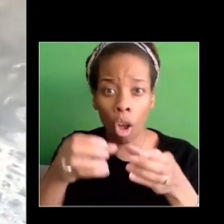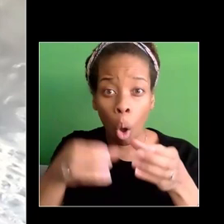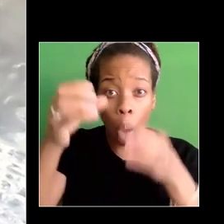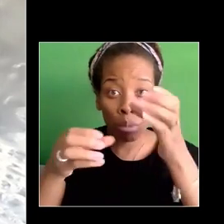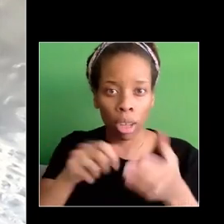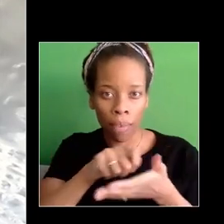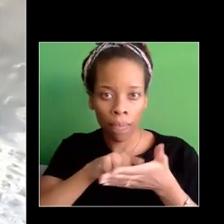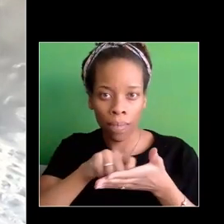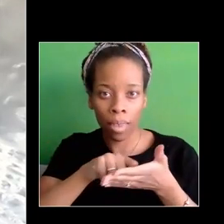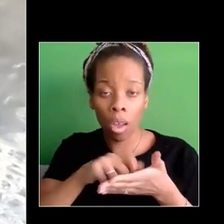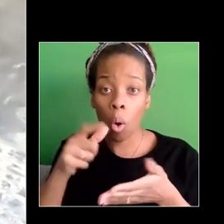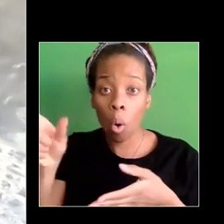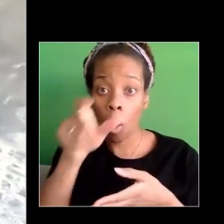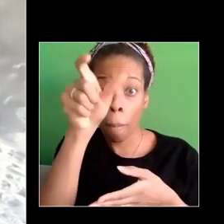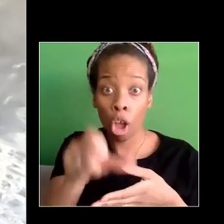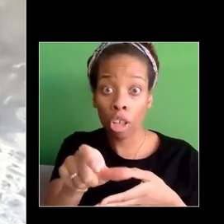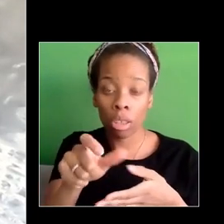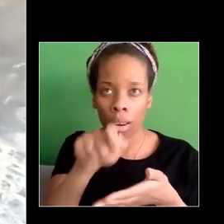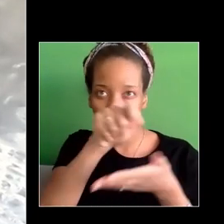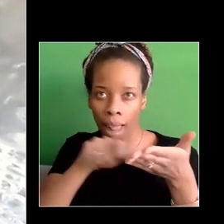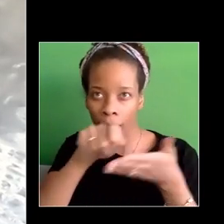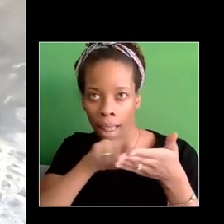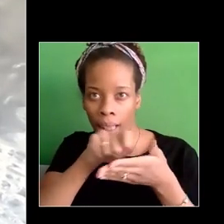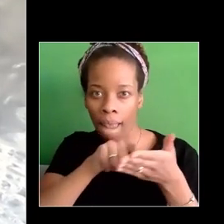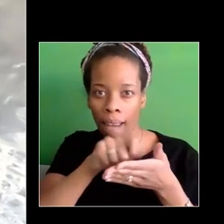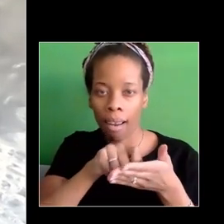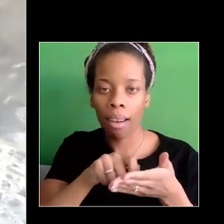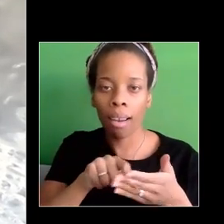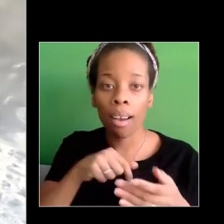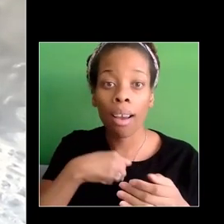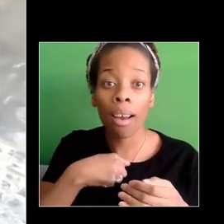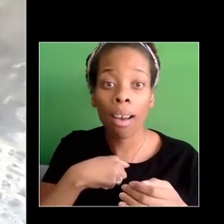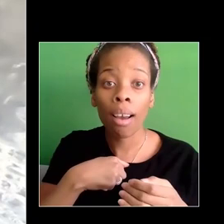or a figure, but always with this attempt to